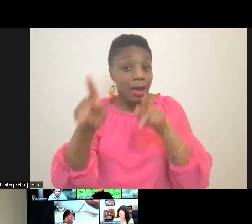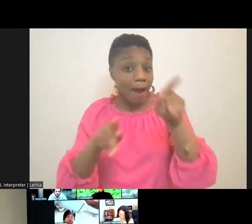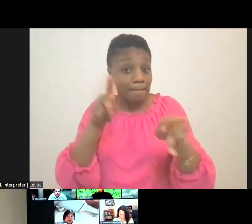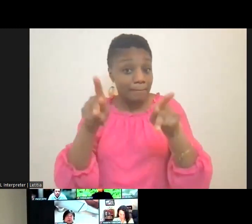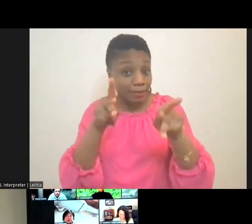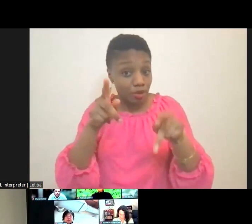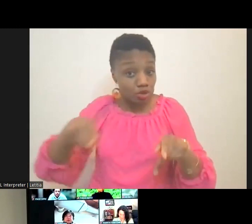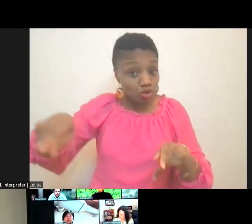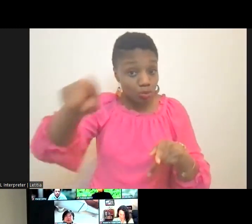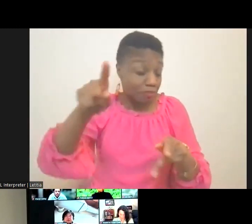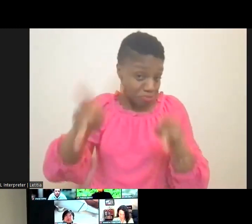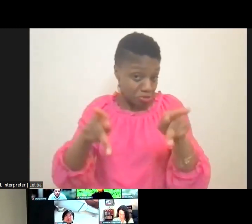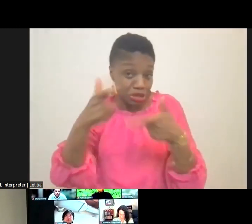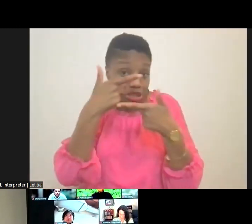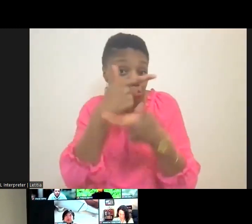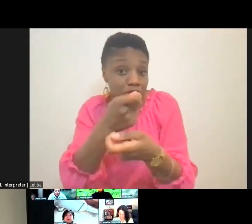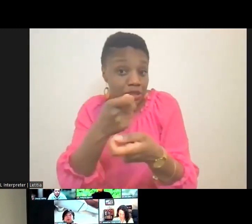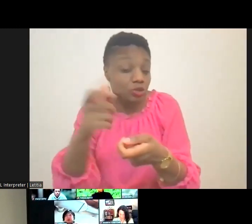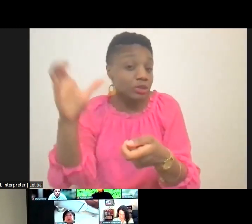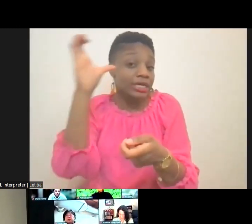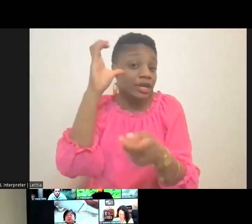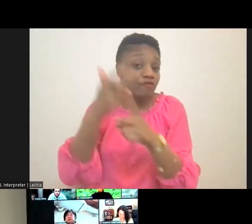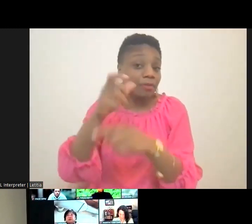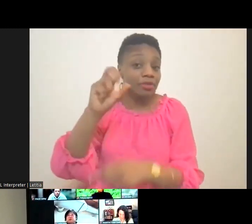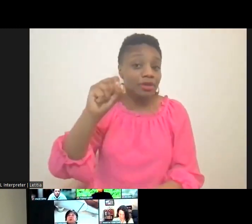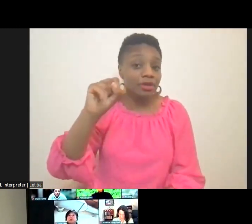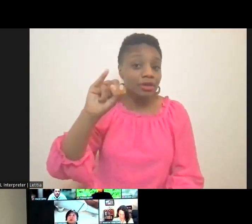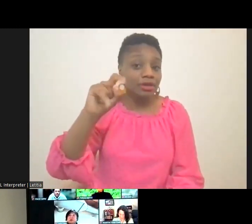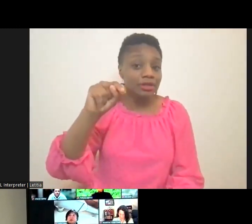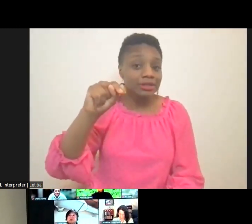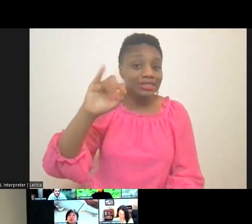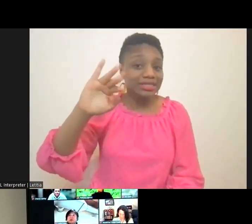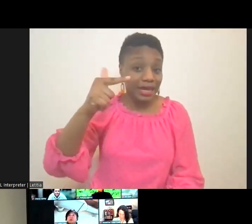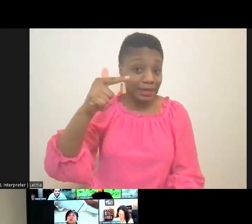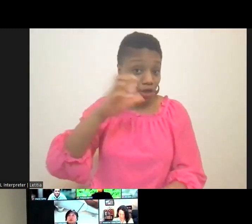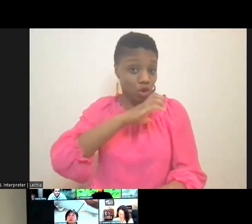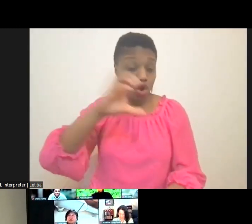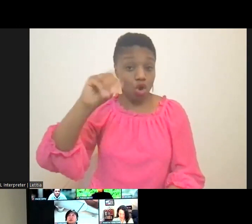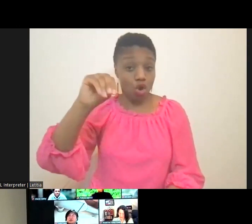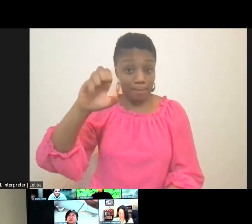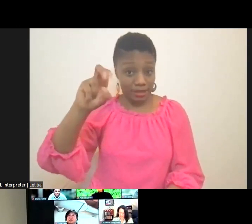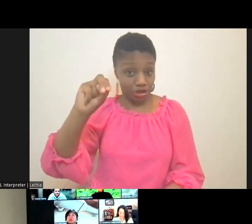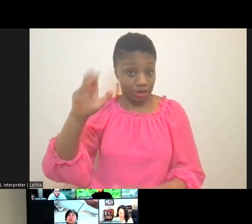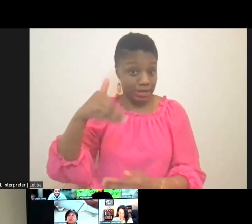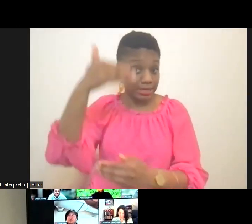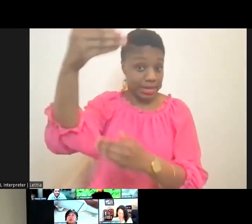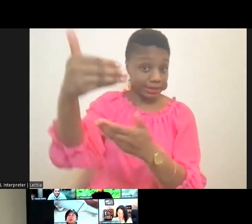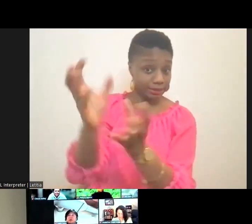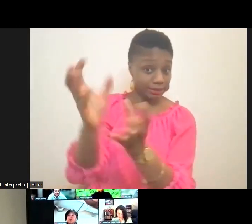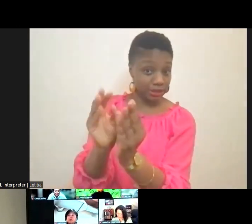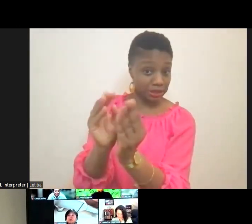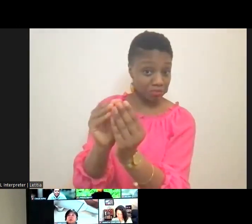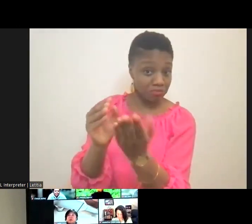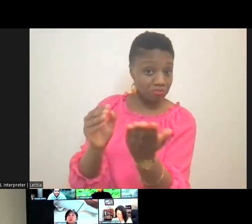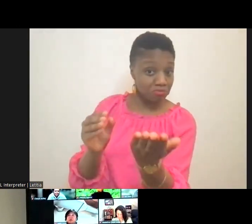Siting Commission during our next meeting? And maybe there's a sort of, Sophie, I don't know if you would want to maybe share some